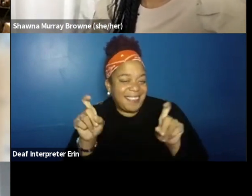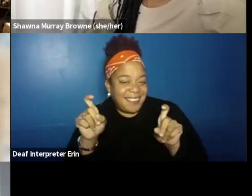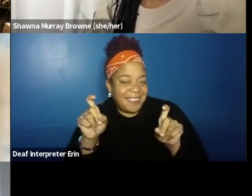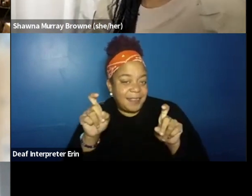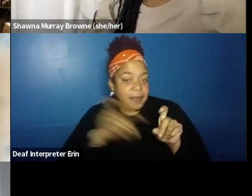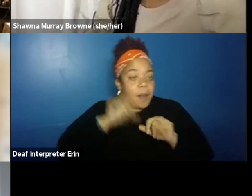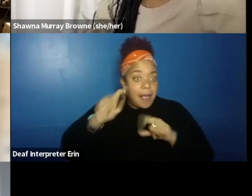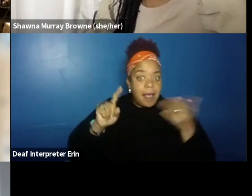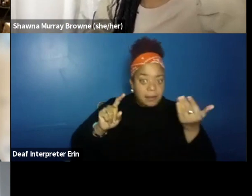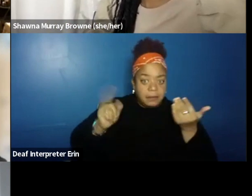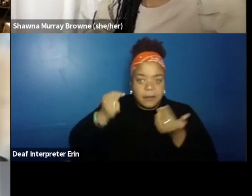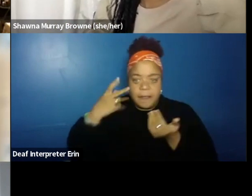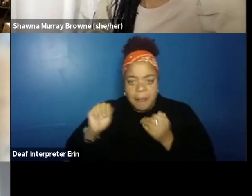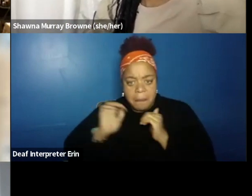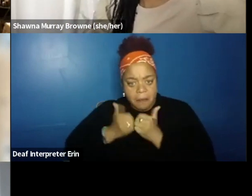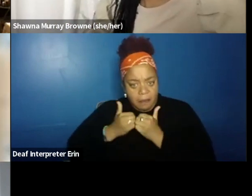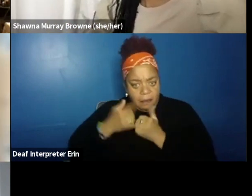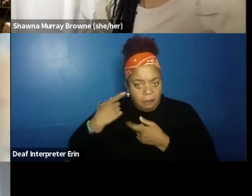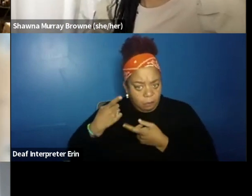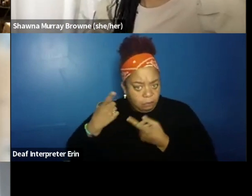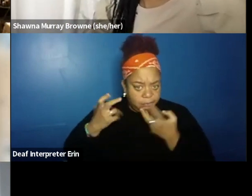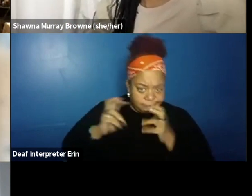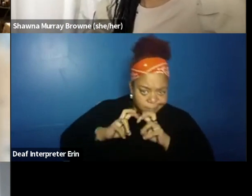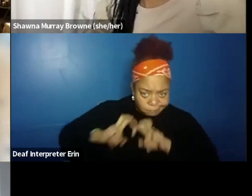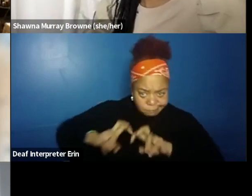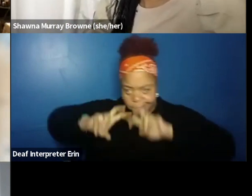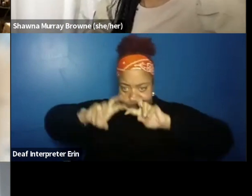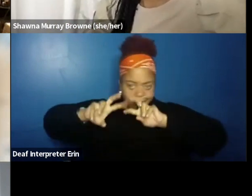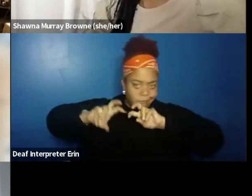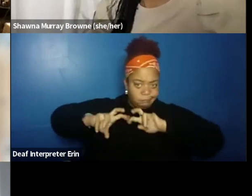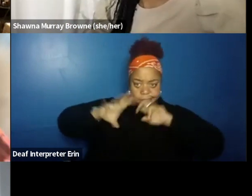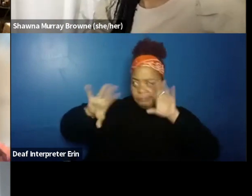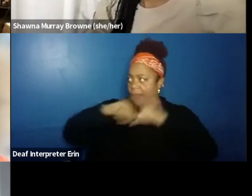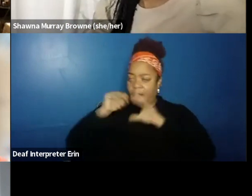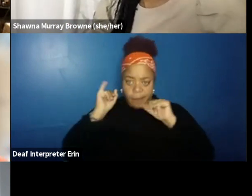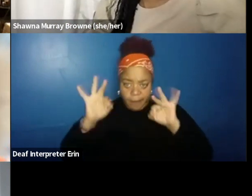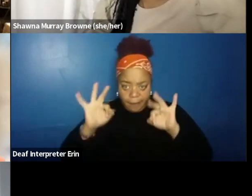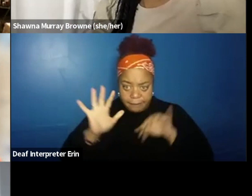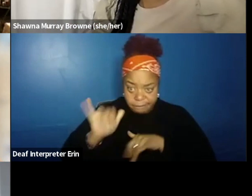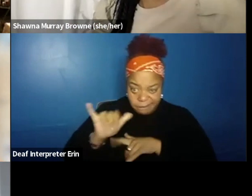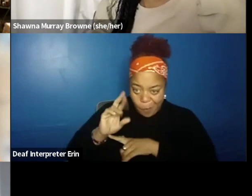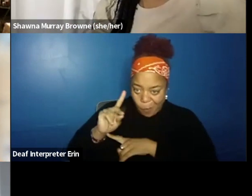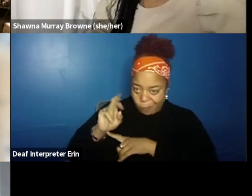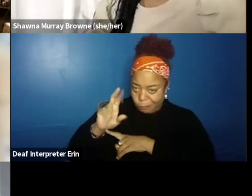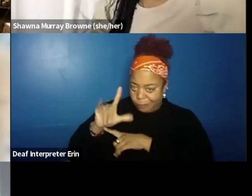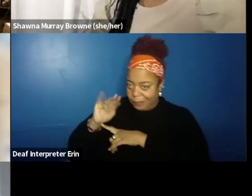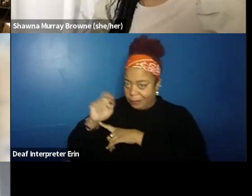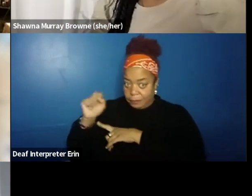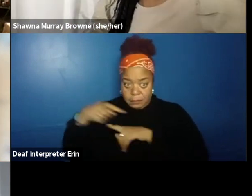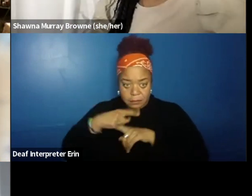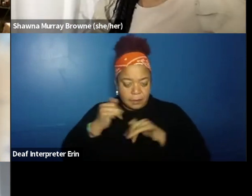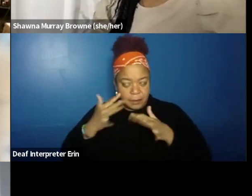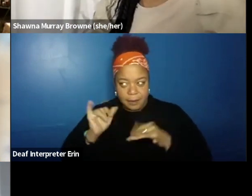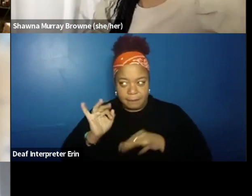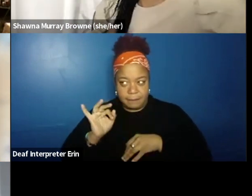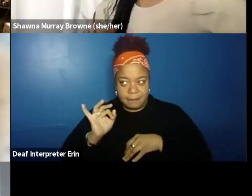To use a kind of Caribbean term, out of order, rankness, right? A kind of madness, right? That we